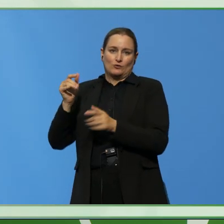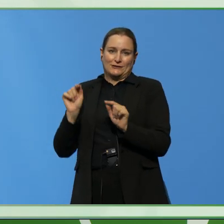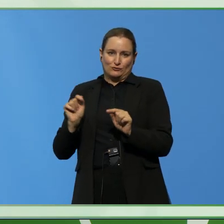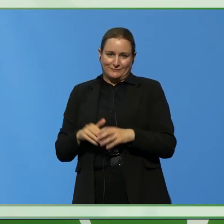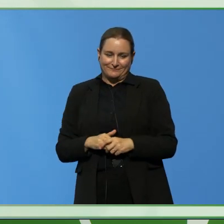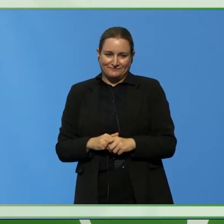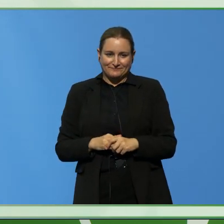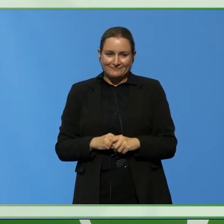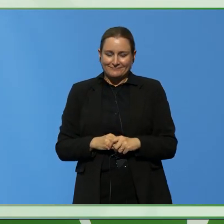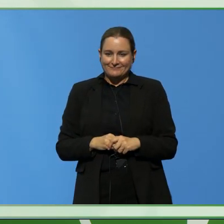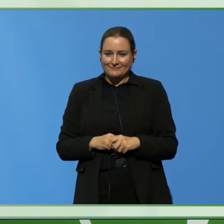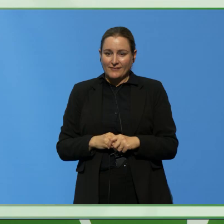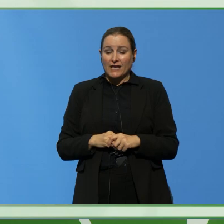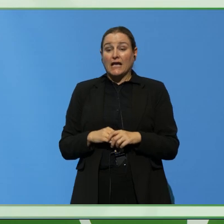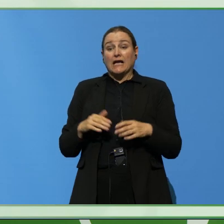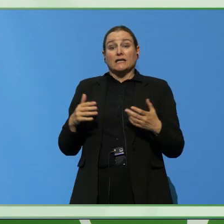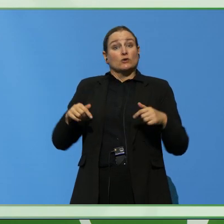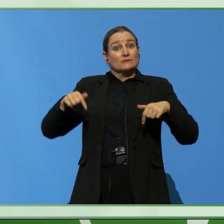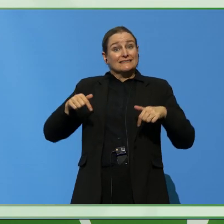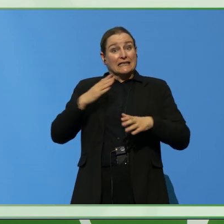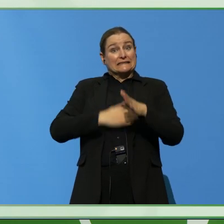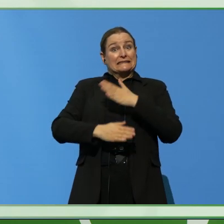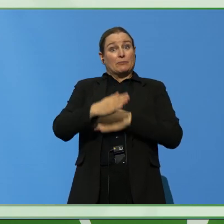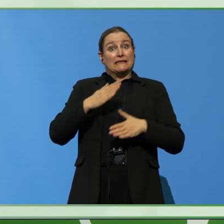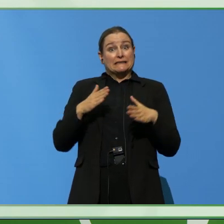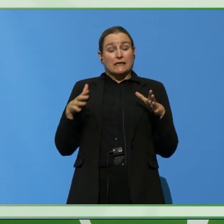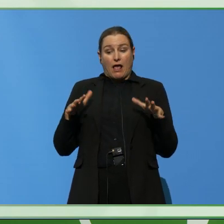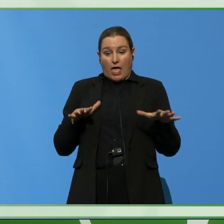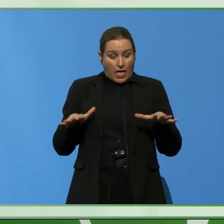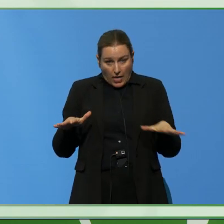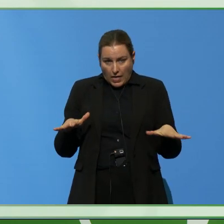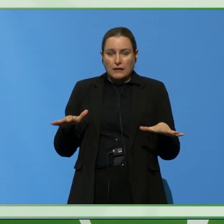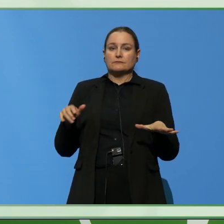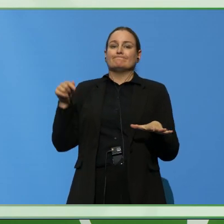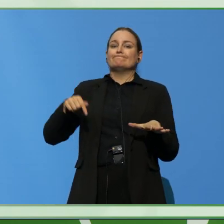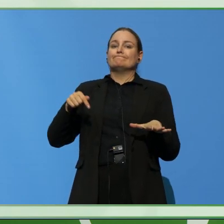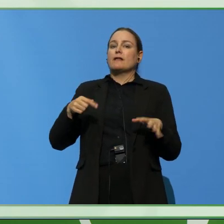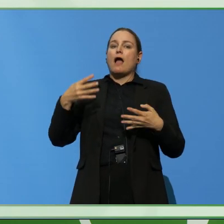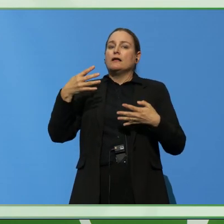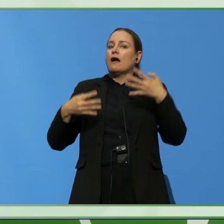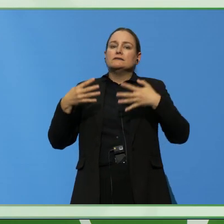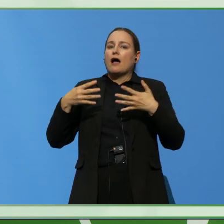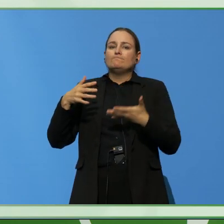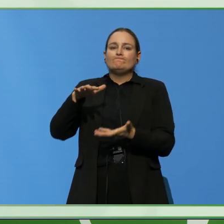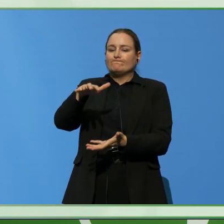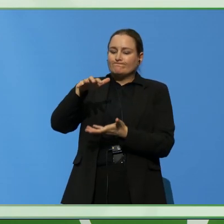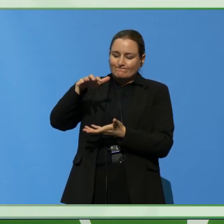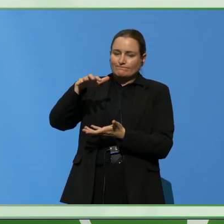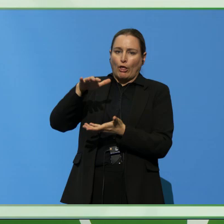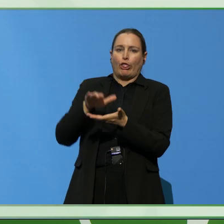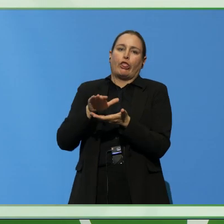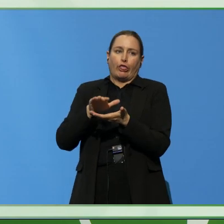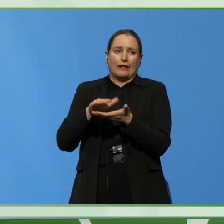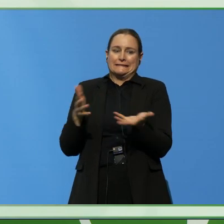of the biggest challenges we have in disability is lack of data and actionable insights.